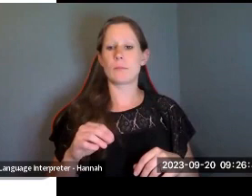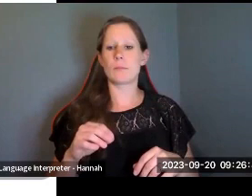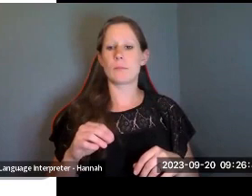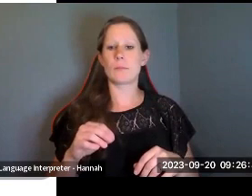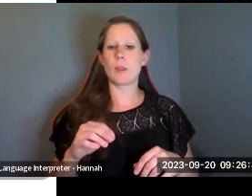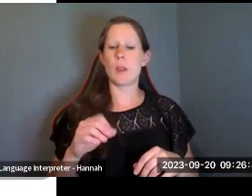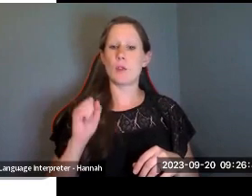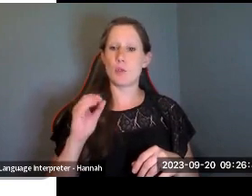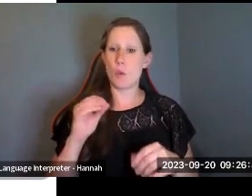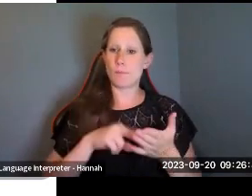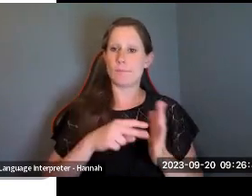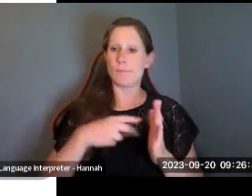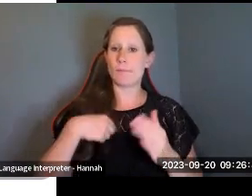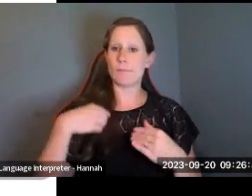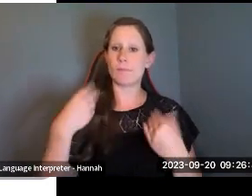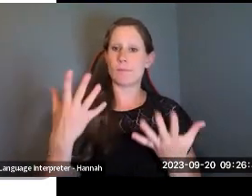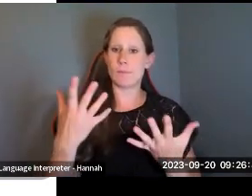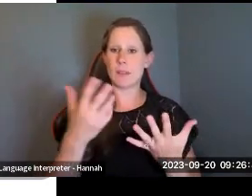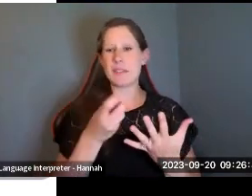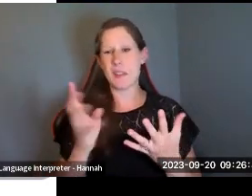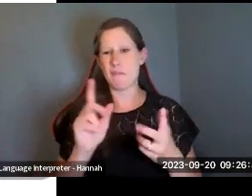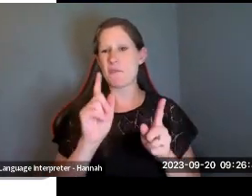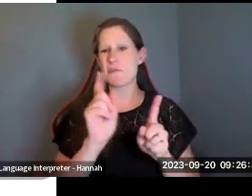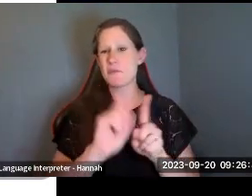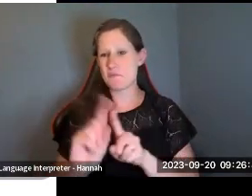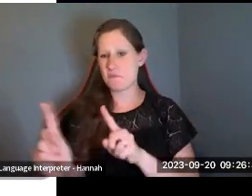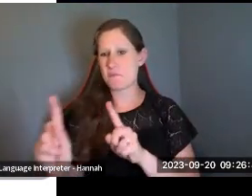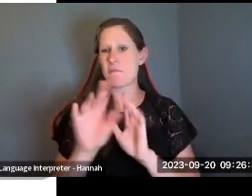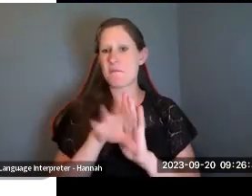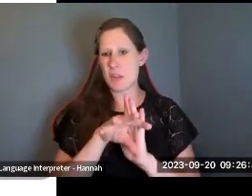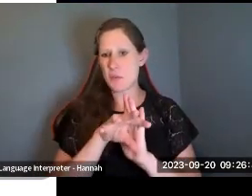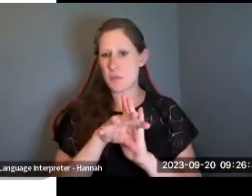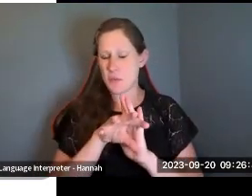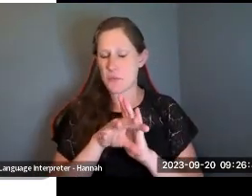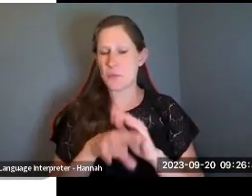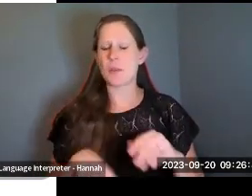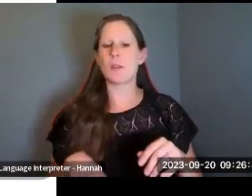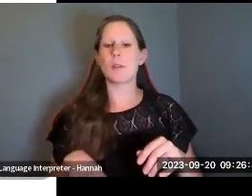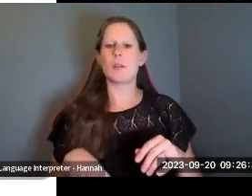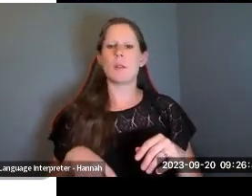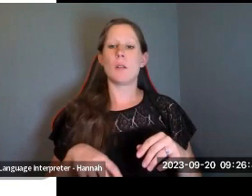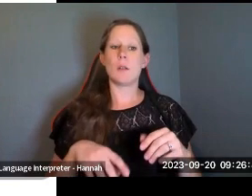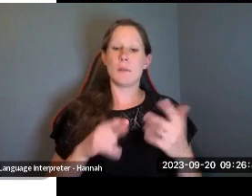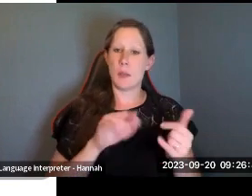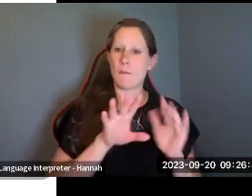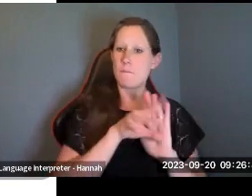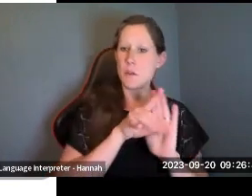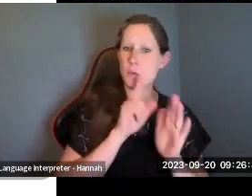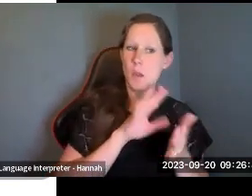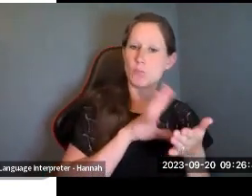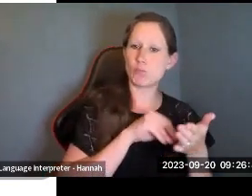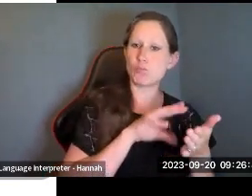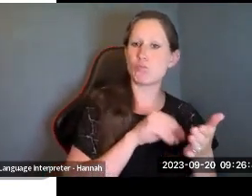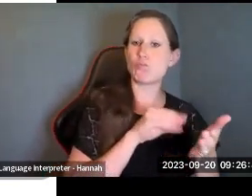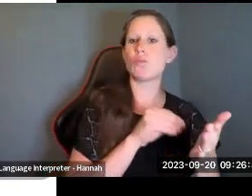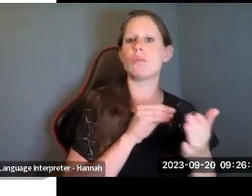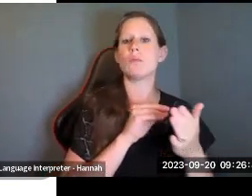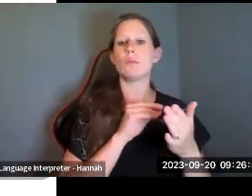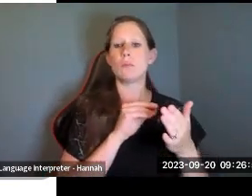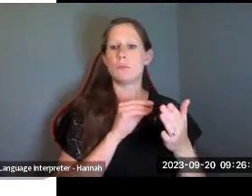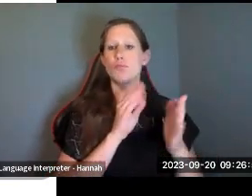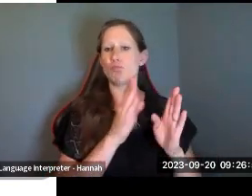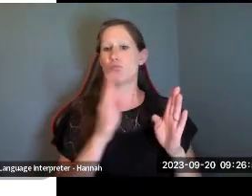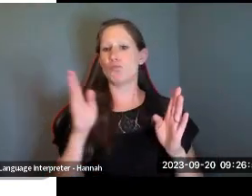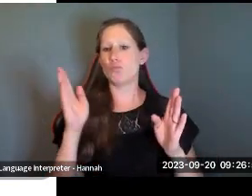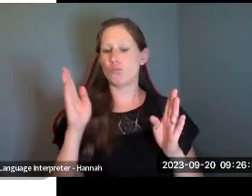provide several different learning videos through the curriculum, and we always provide